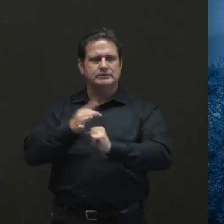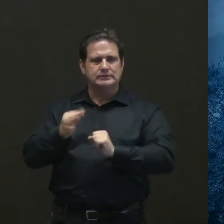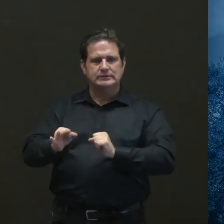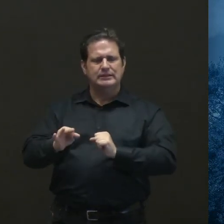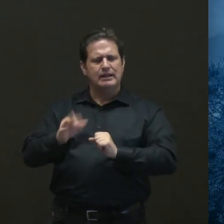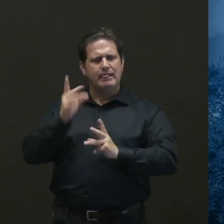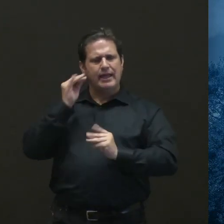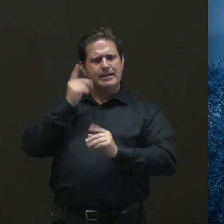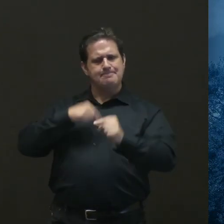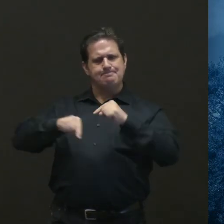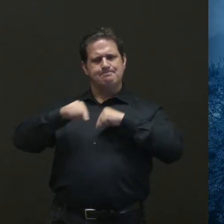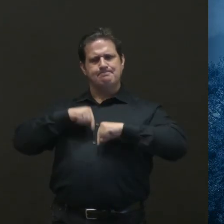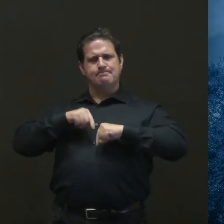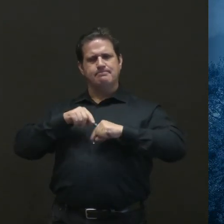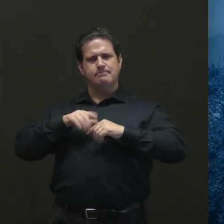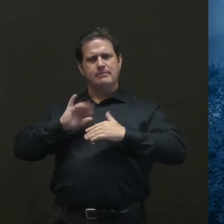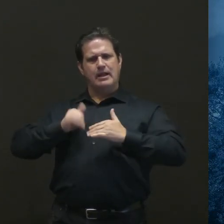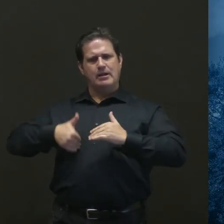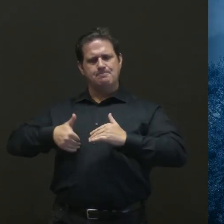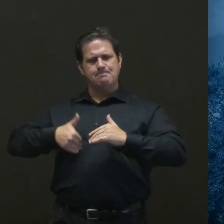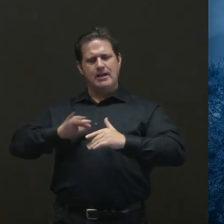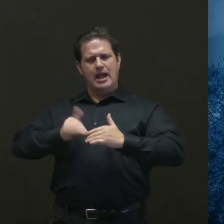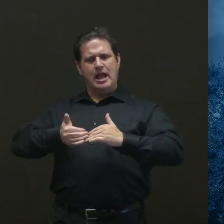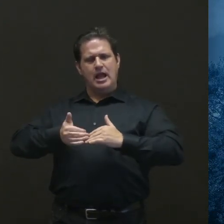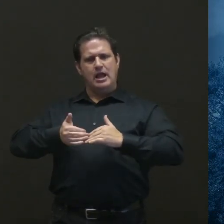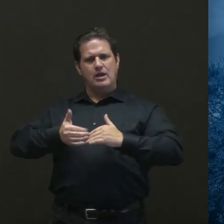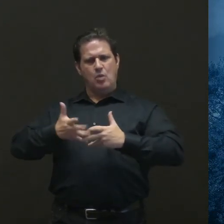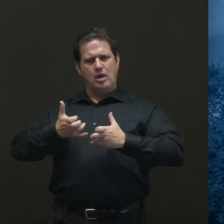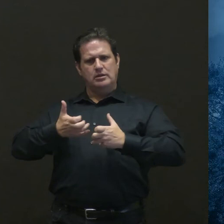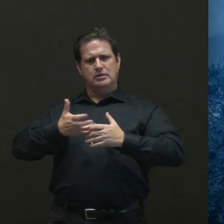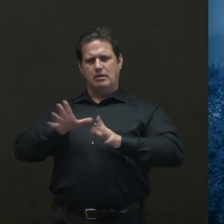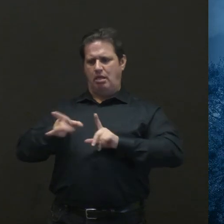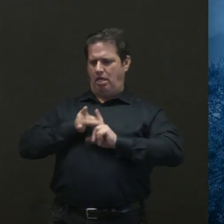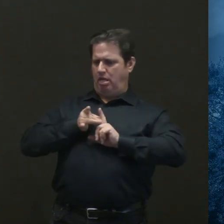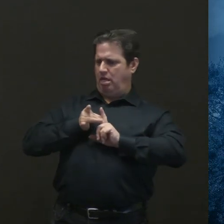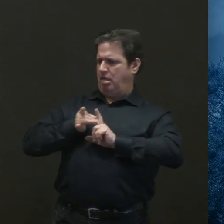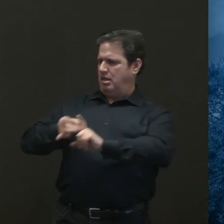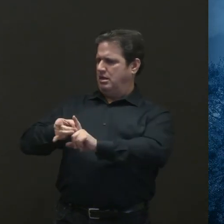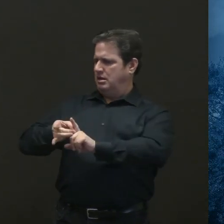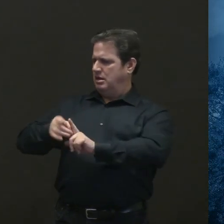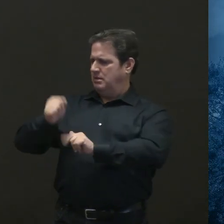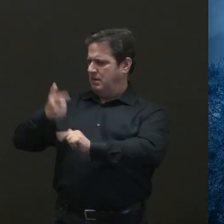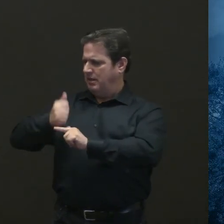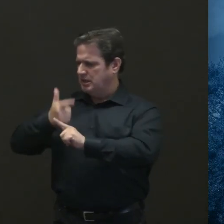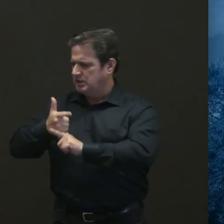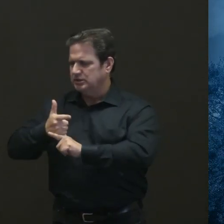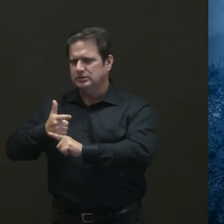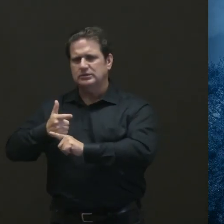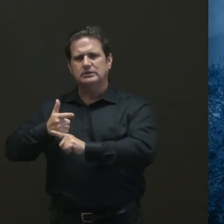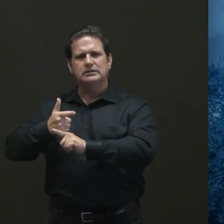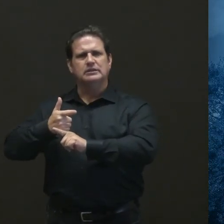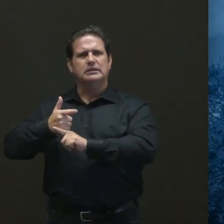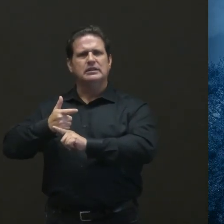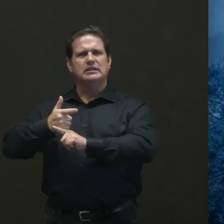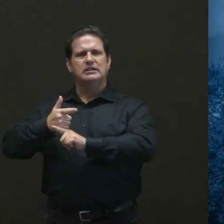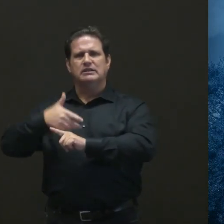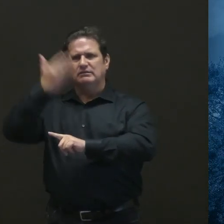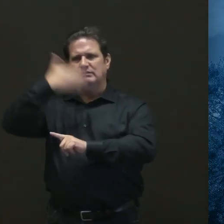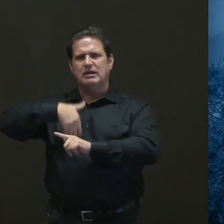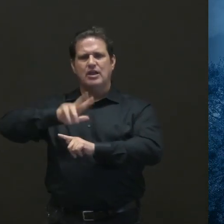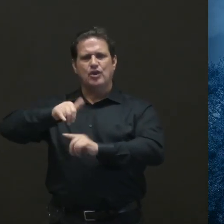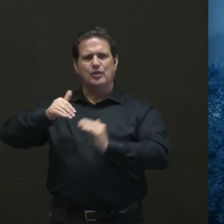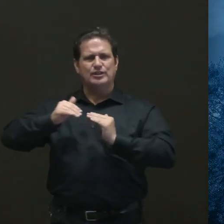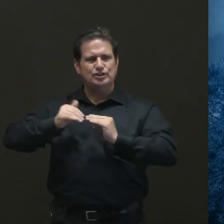to think in terms of whether or not you would want your younger brother or sister not to be able to go to be in front of a third